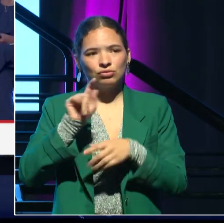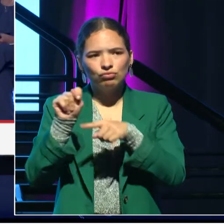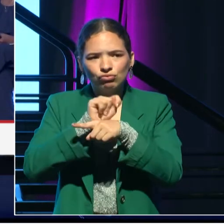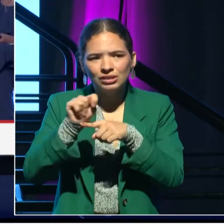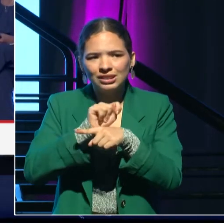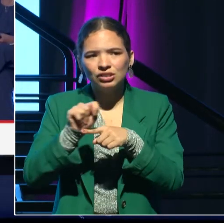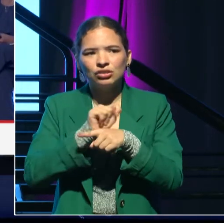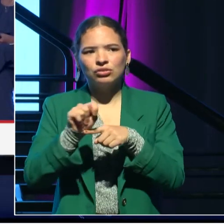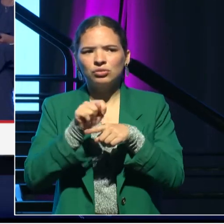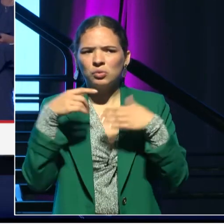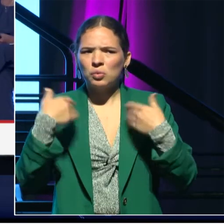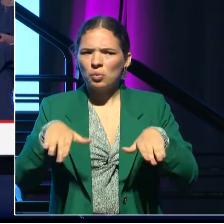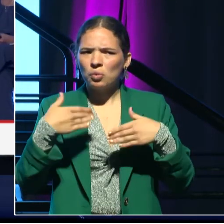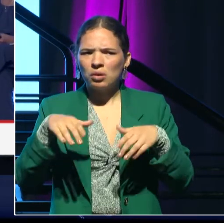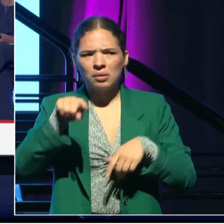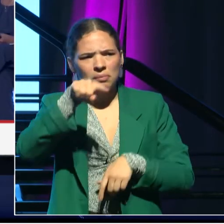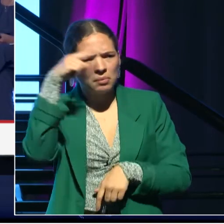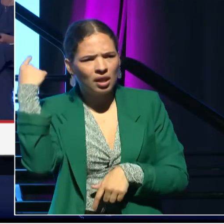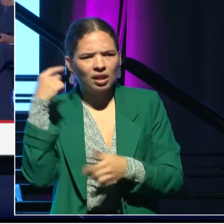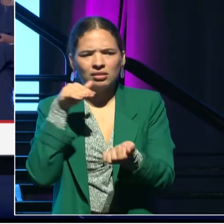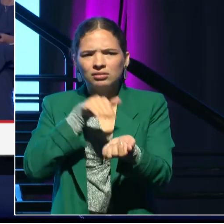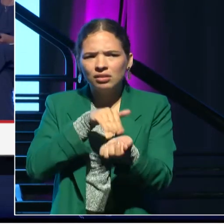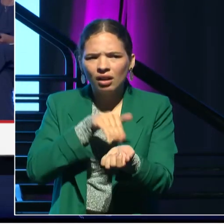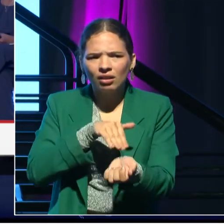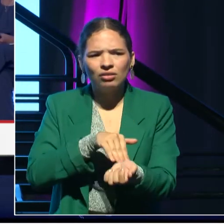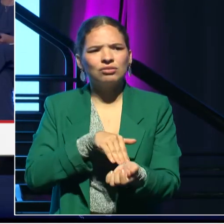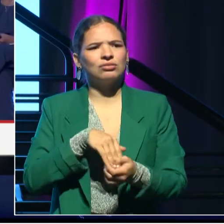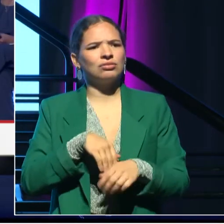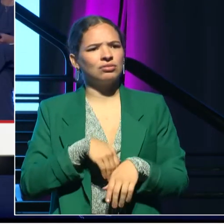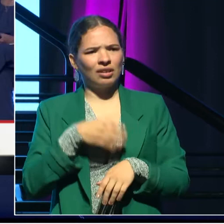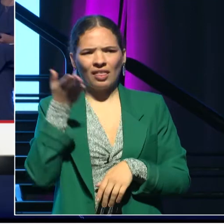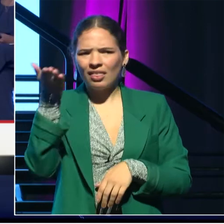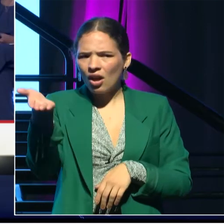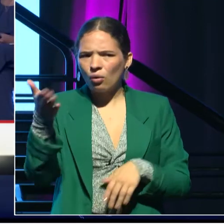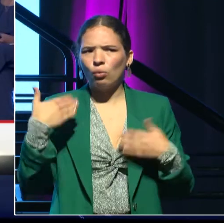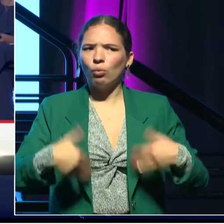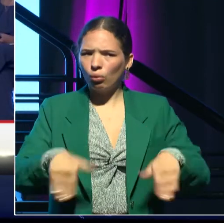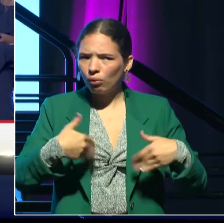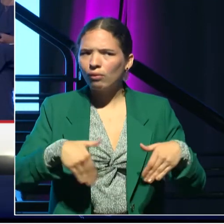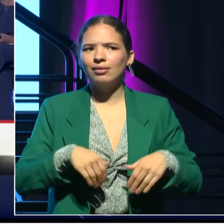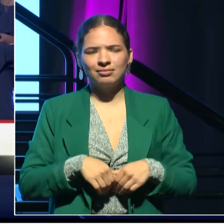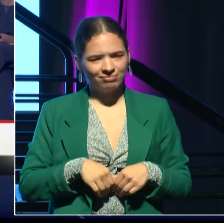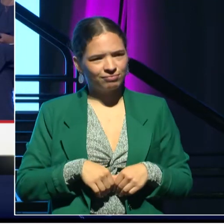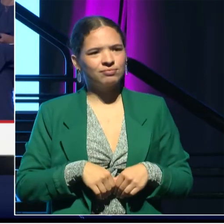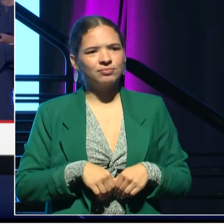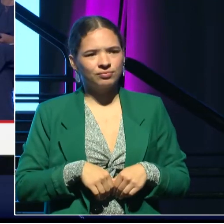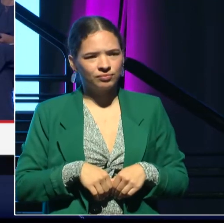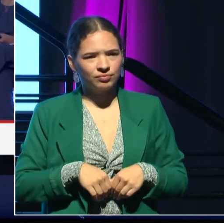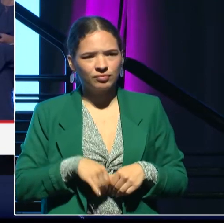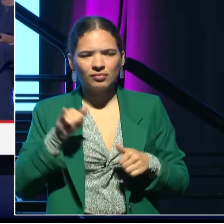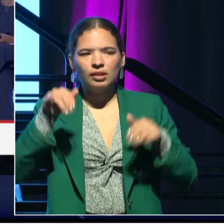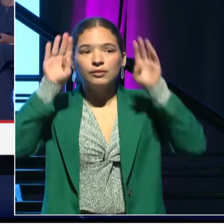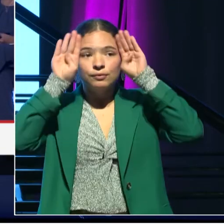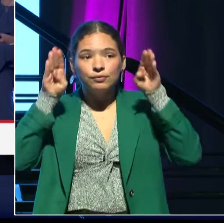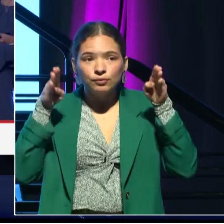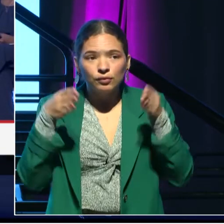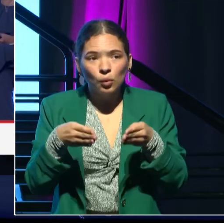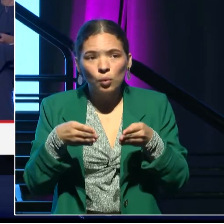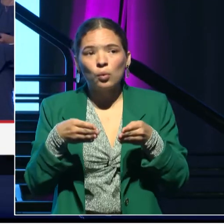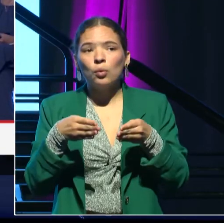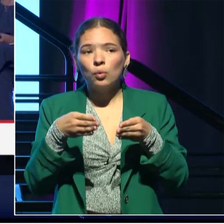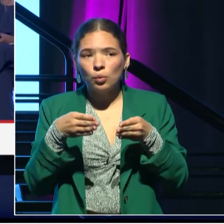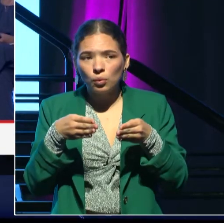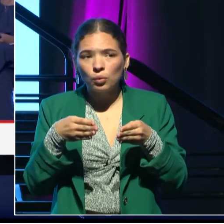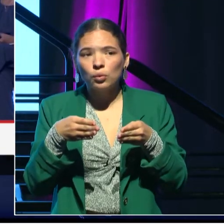huge number of Black physicians for our country. And so we have been very focused on, and the doctor talked